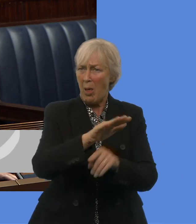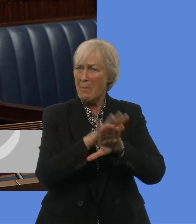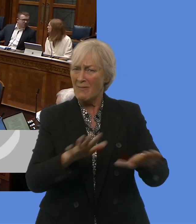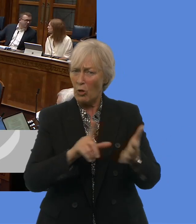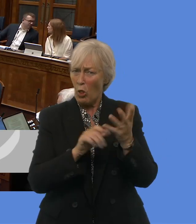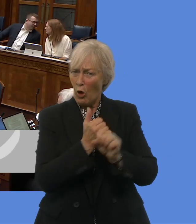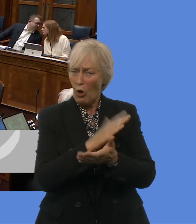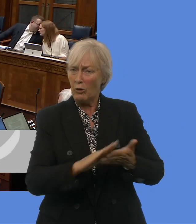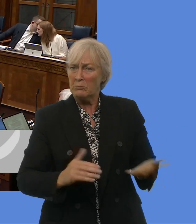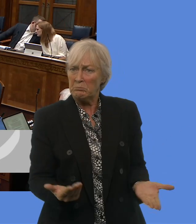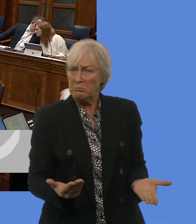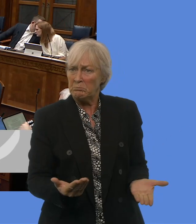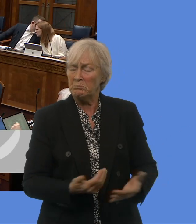Neagh.